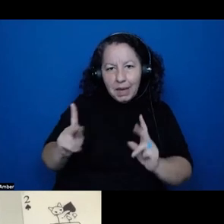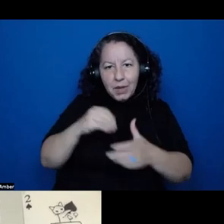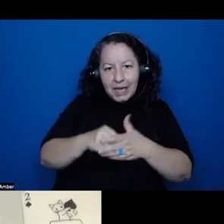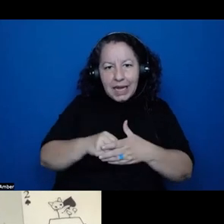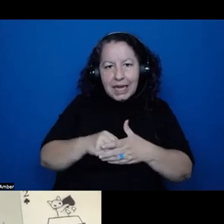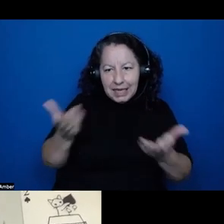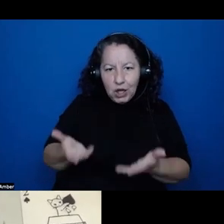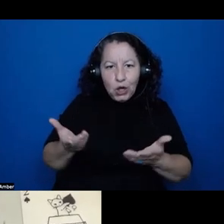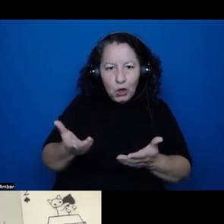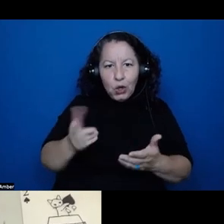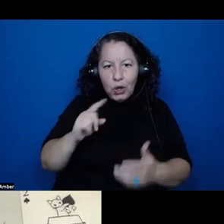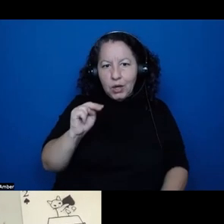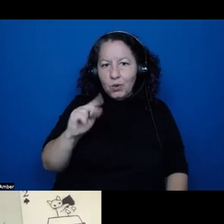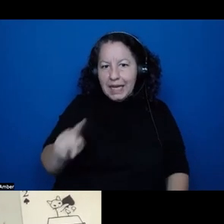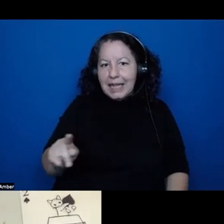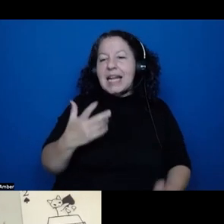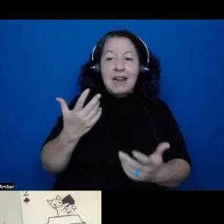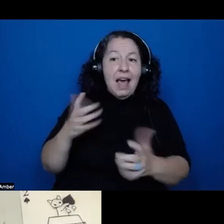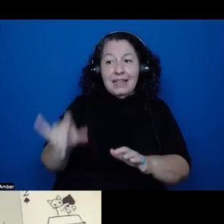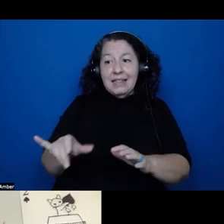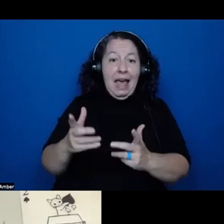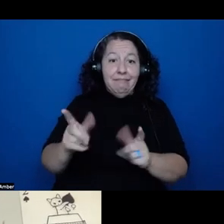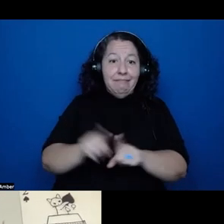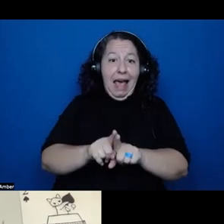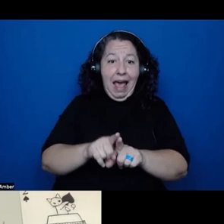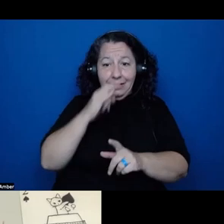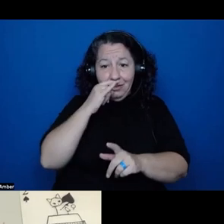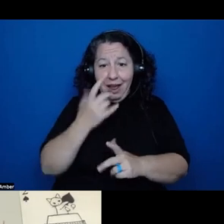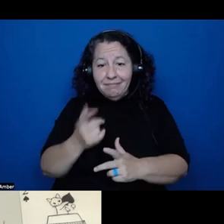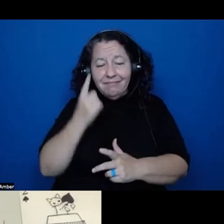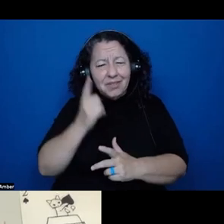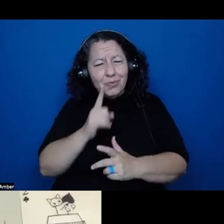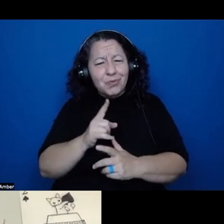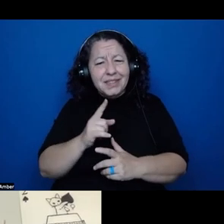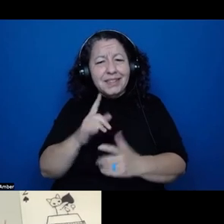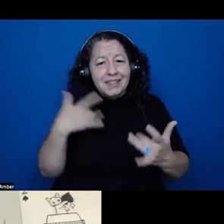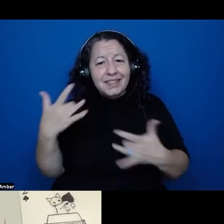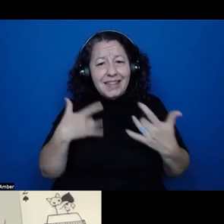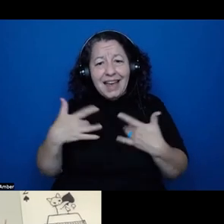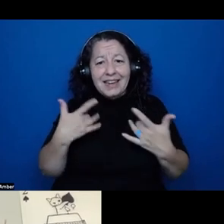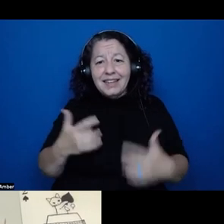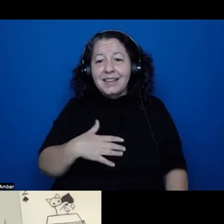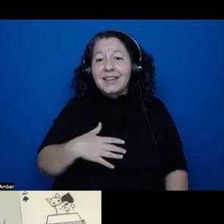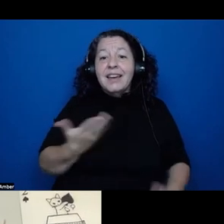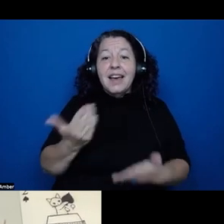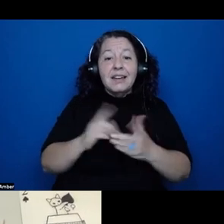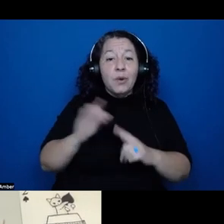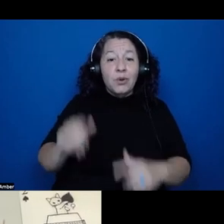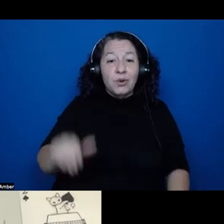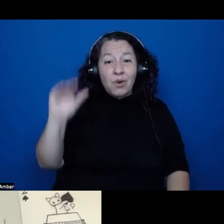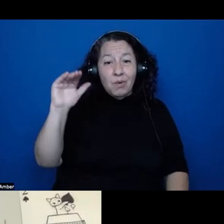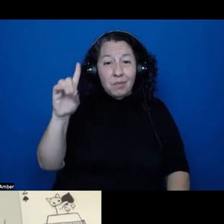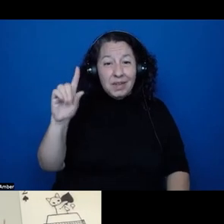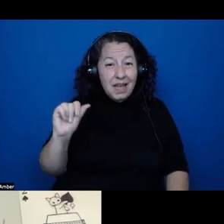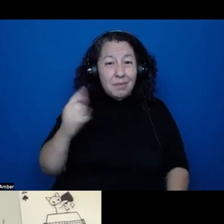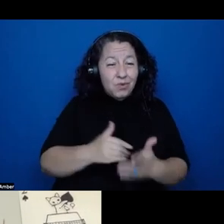did that as a kid. And so I think that was really exciting. Again, when you grow up disabled, you often like grow up only